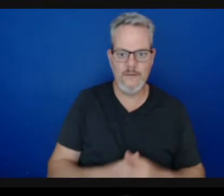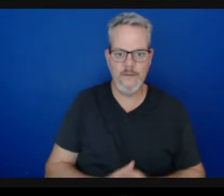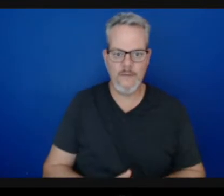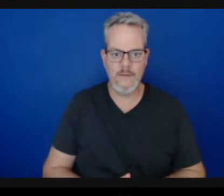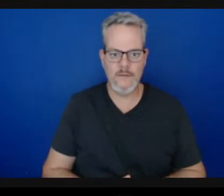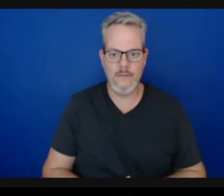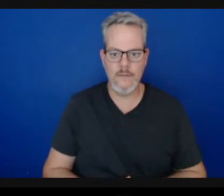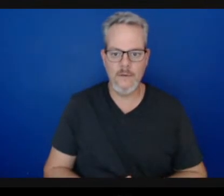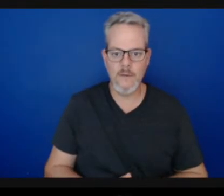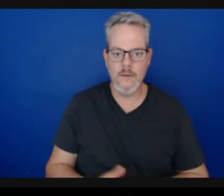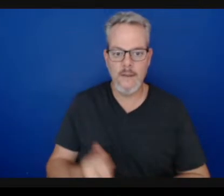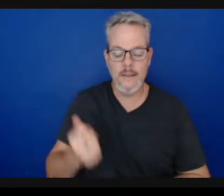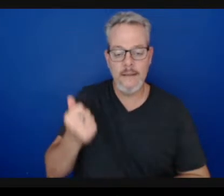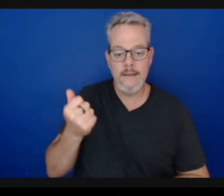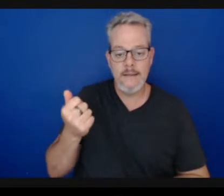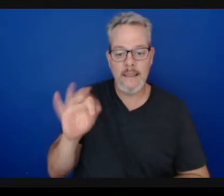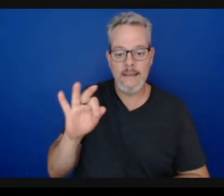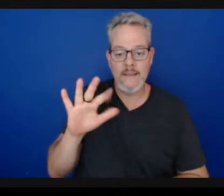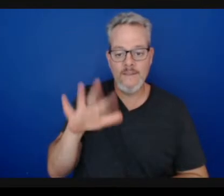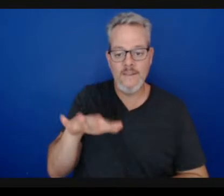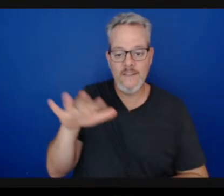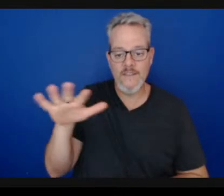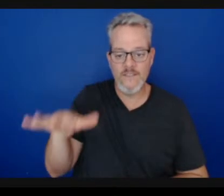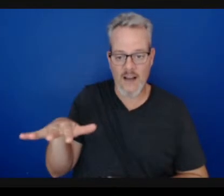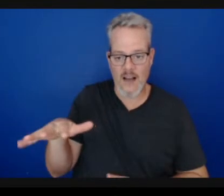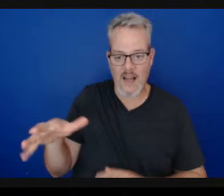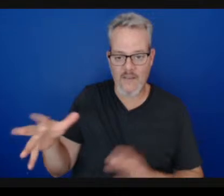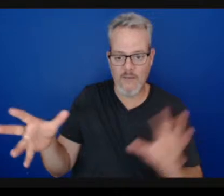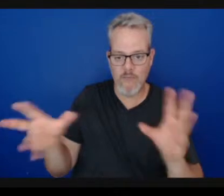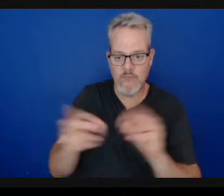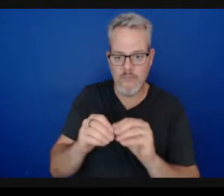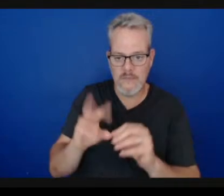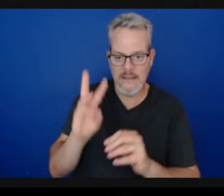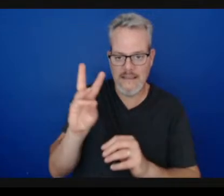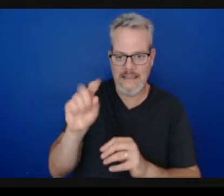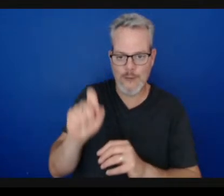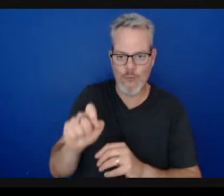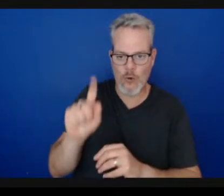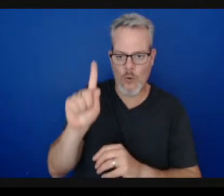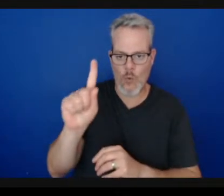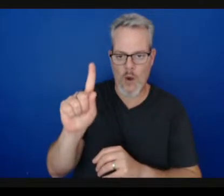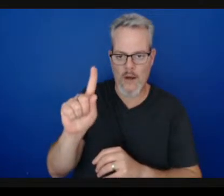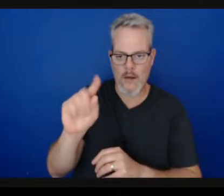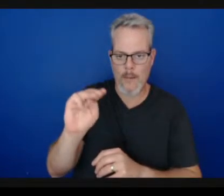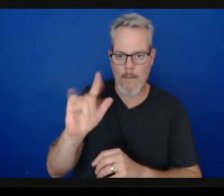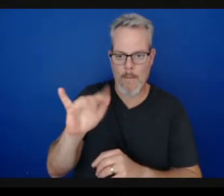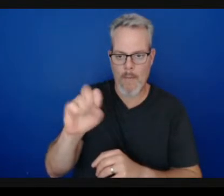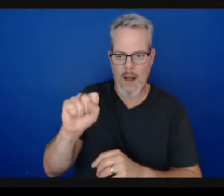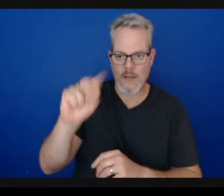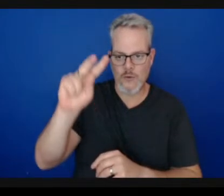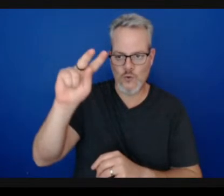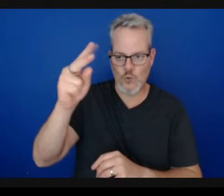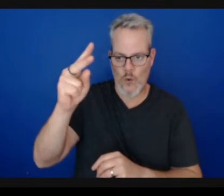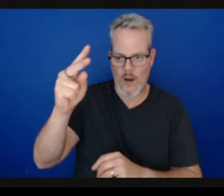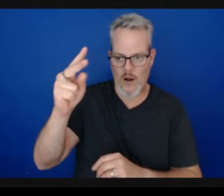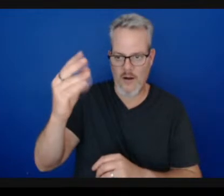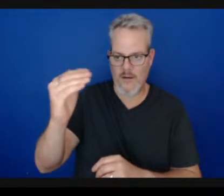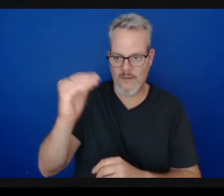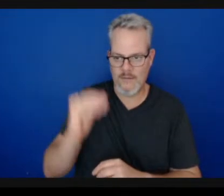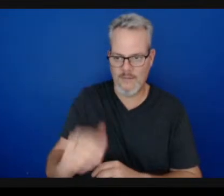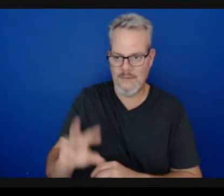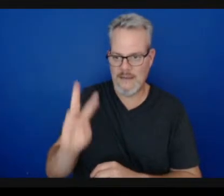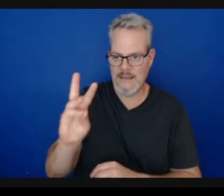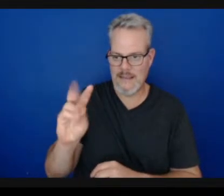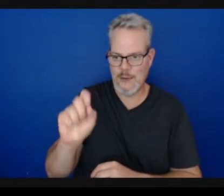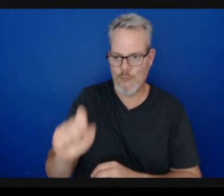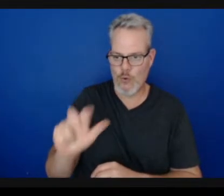55 covered, we'll do it in square miles, 6.1 square miles and 6.3 linear